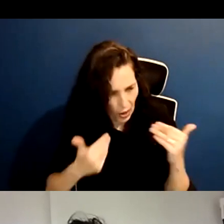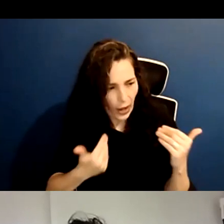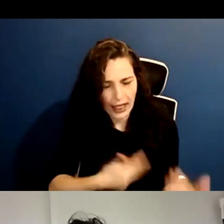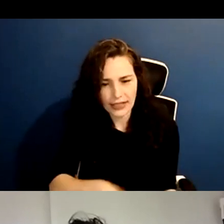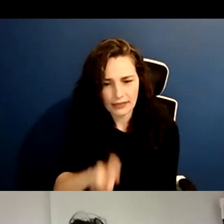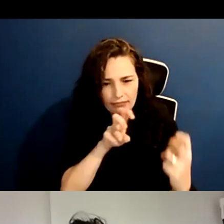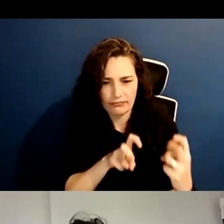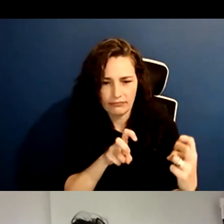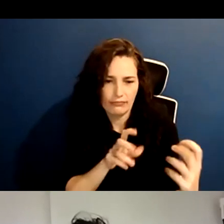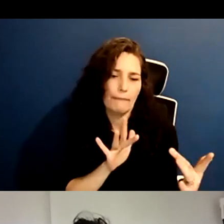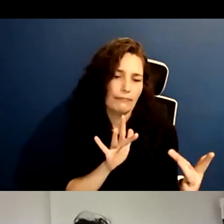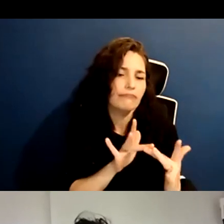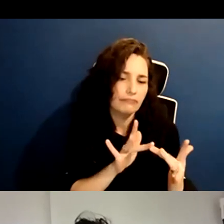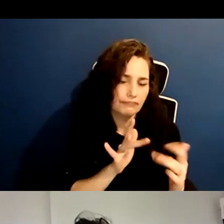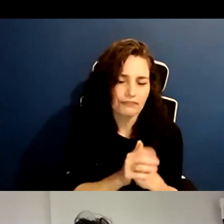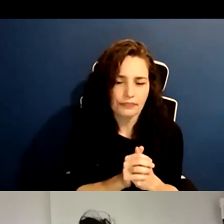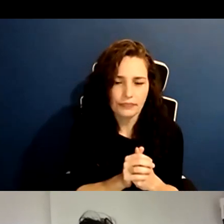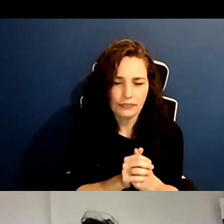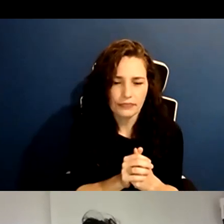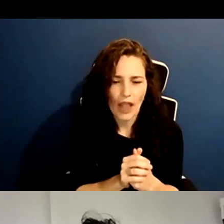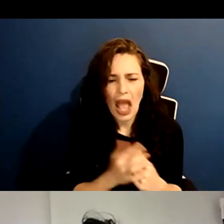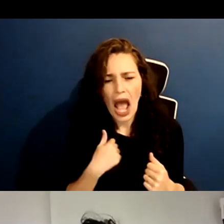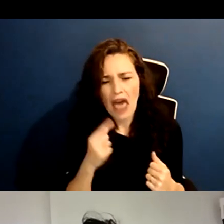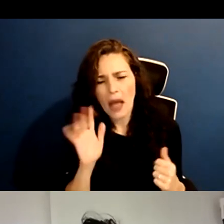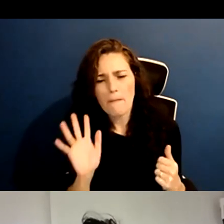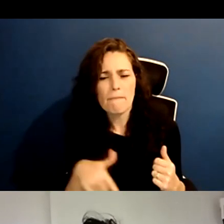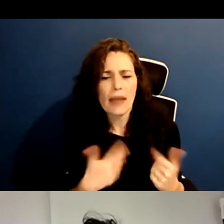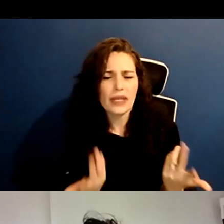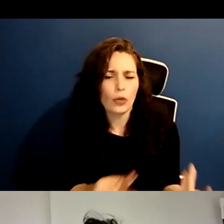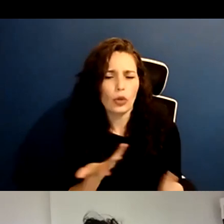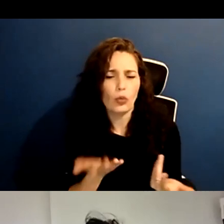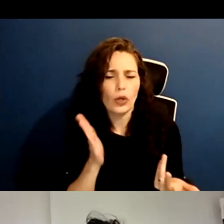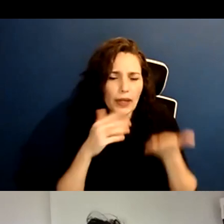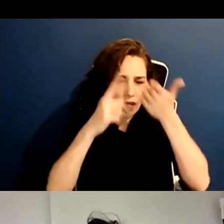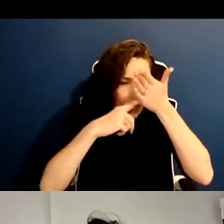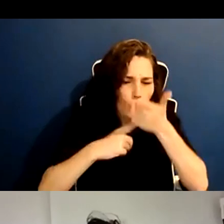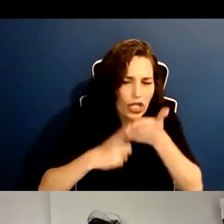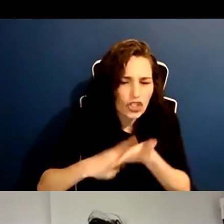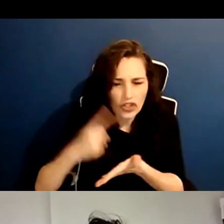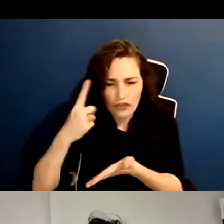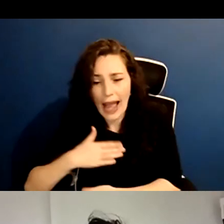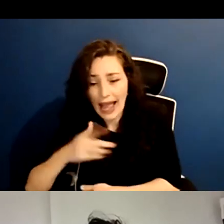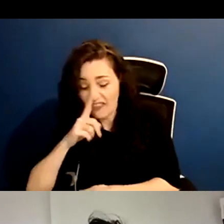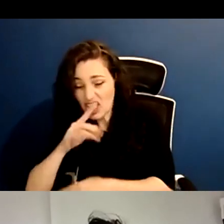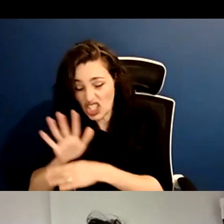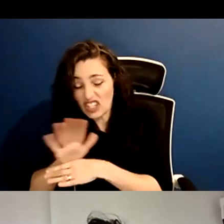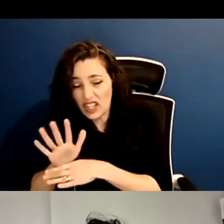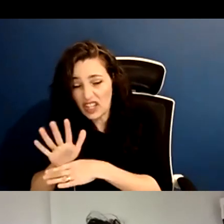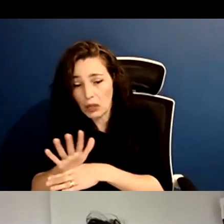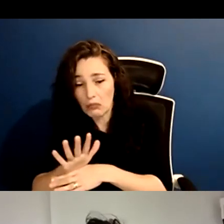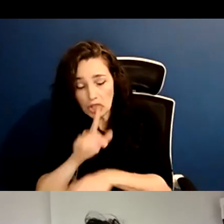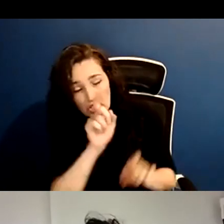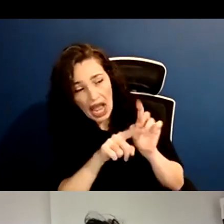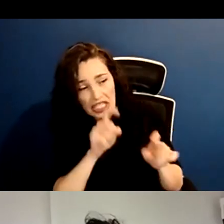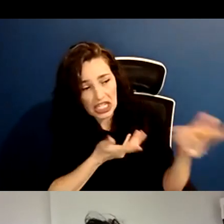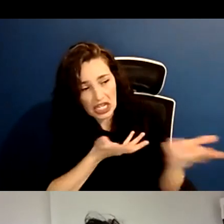that when I started, I was like, okay, this is could just be another research for my fiction film. And then like, you know, and then we move back. Cause I really believe that this is